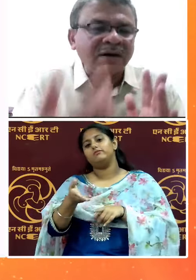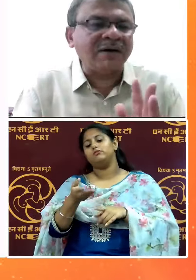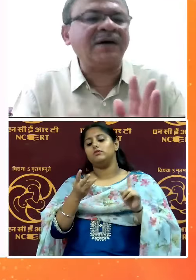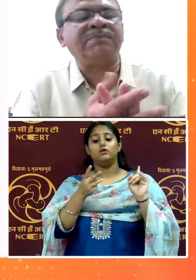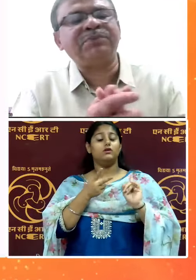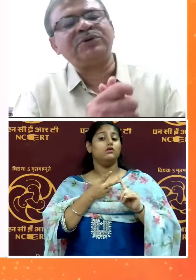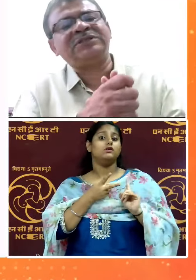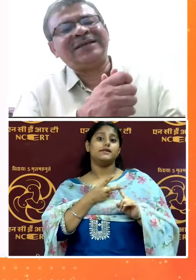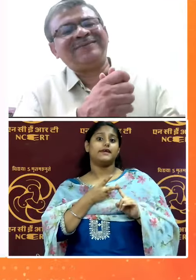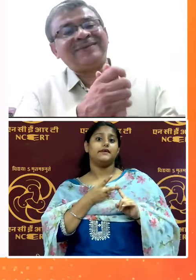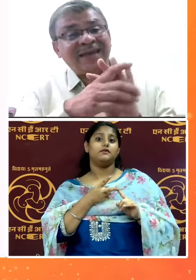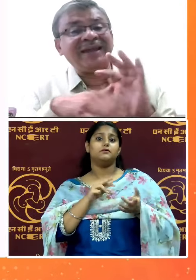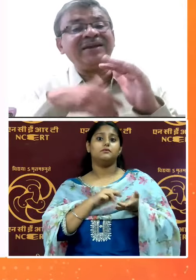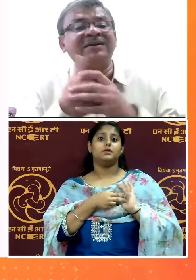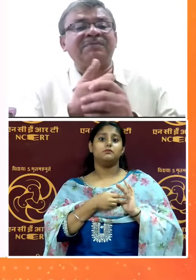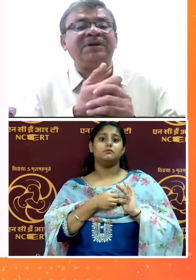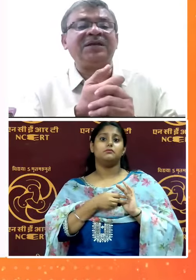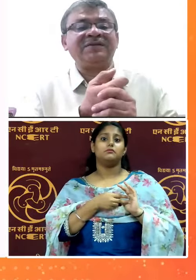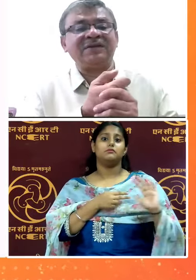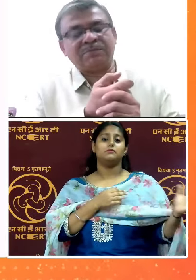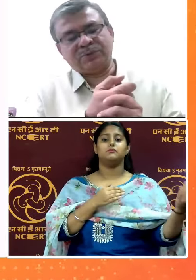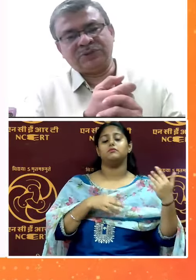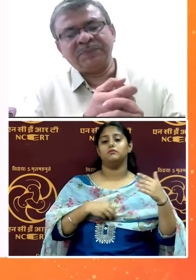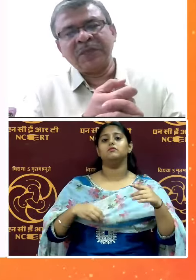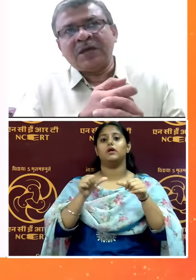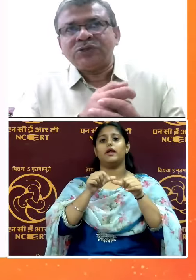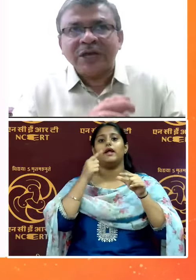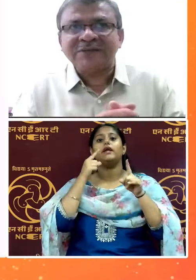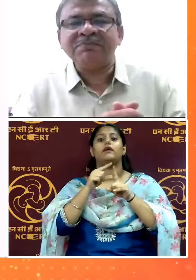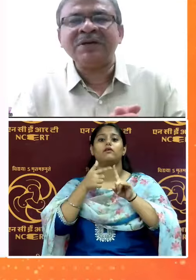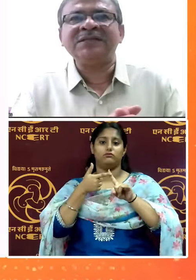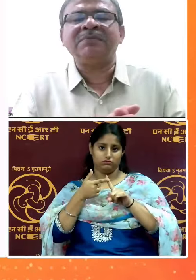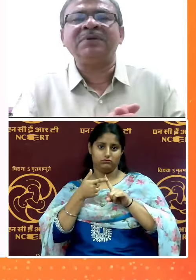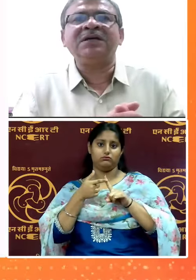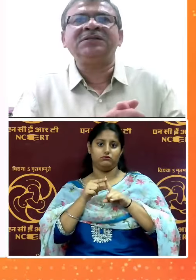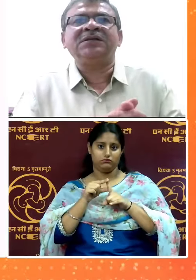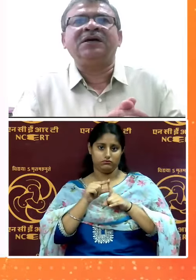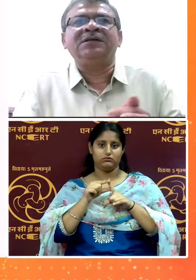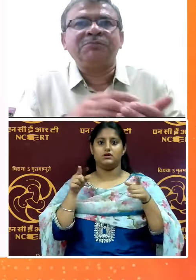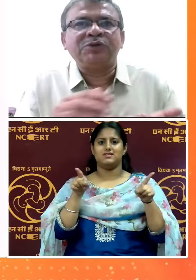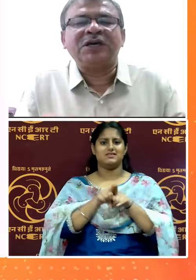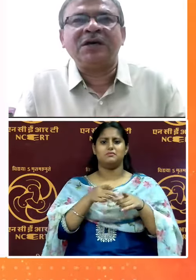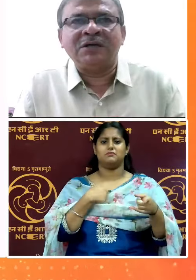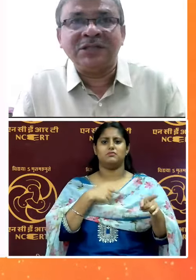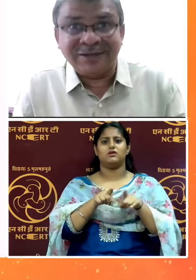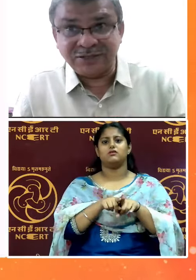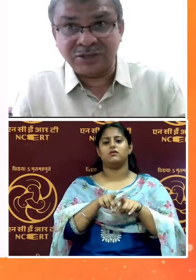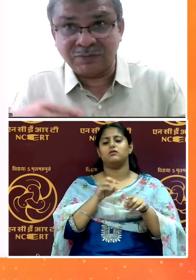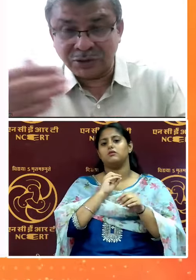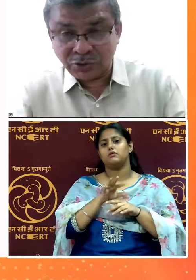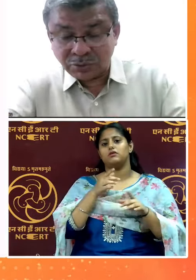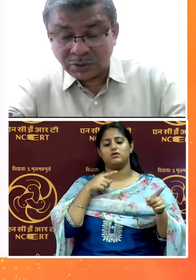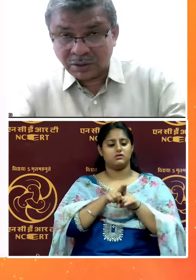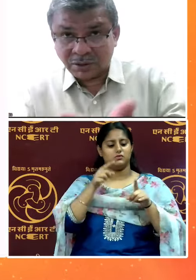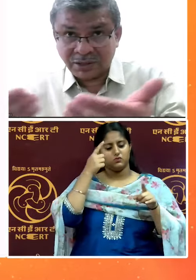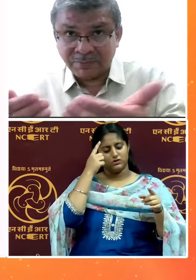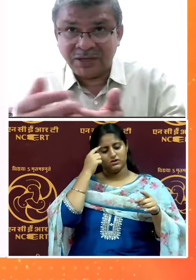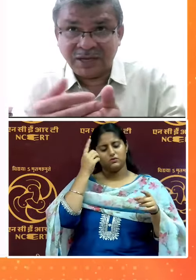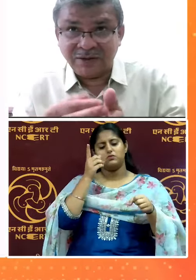second approach is the aided communication approach. So a simple example is, suppose the teacher want